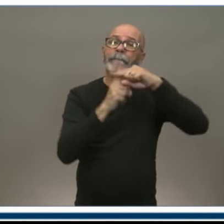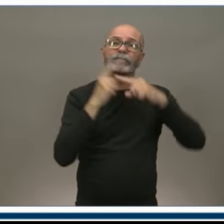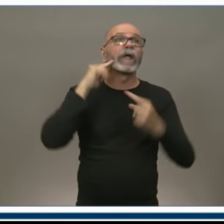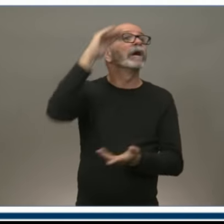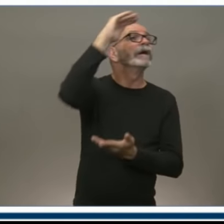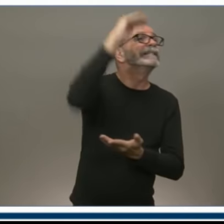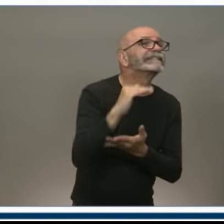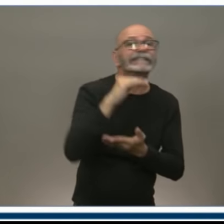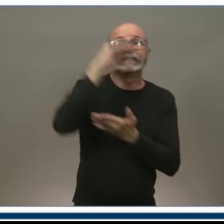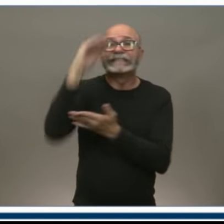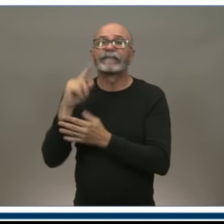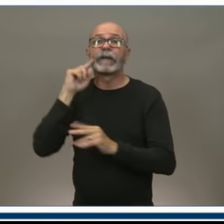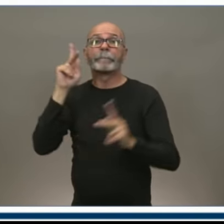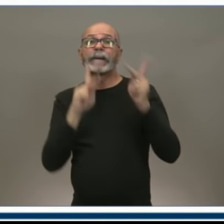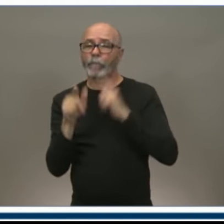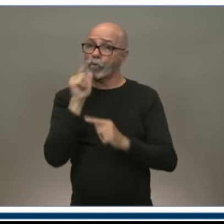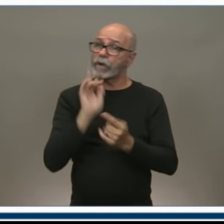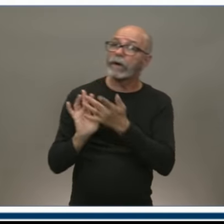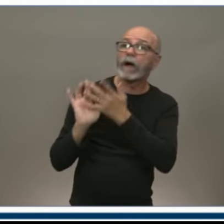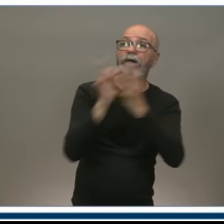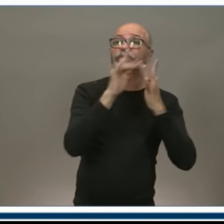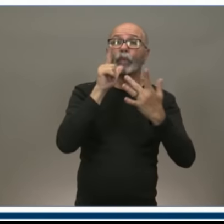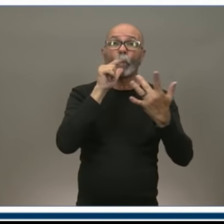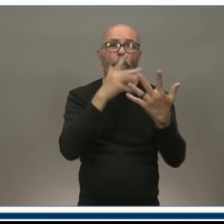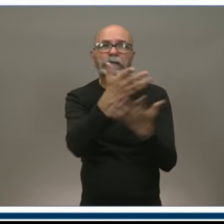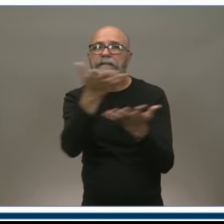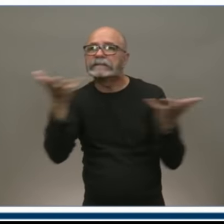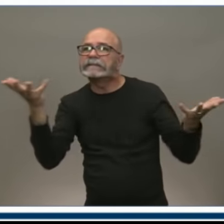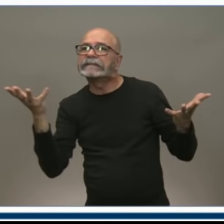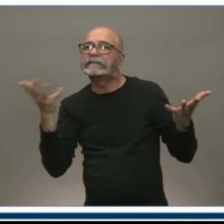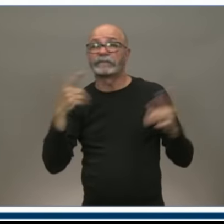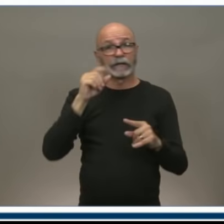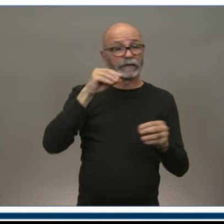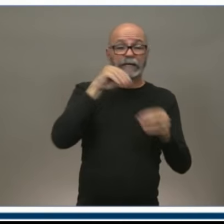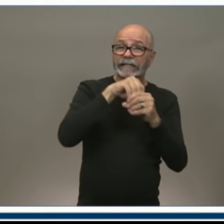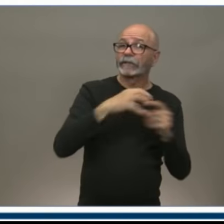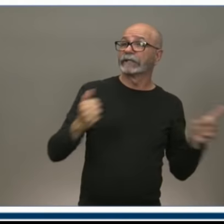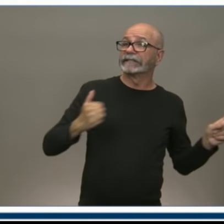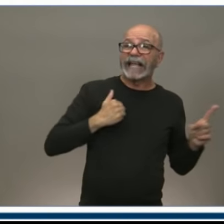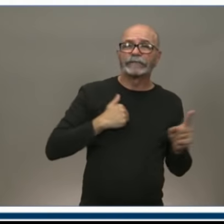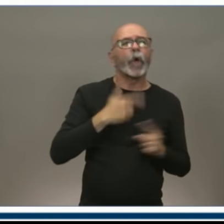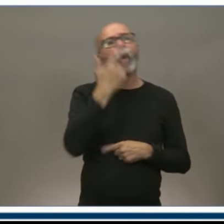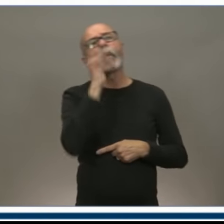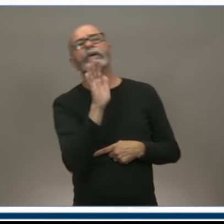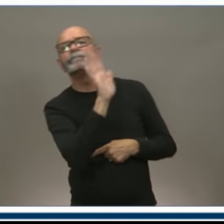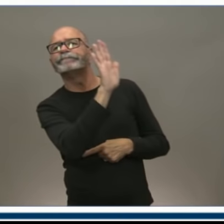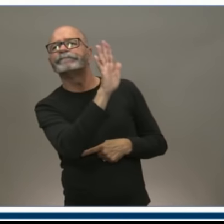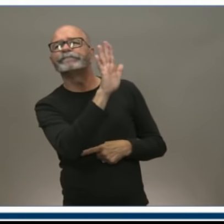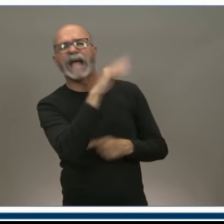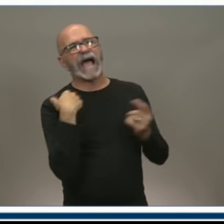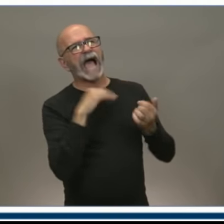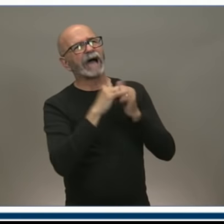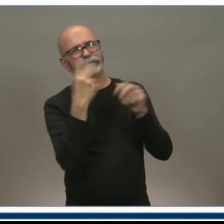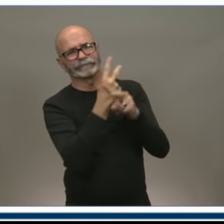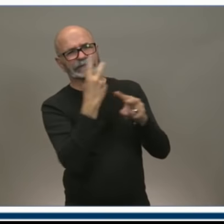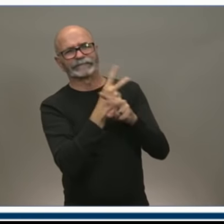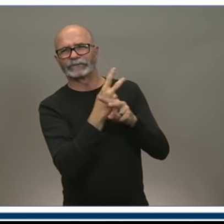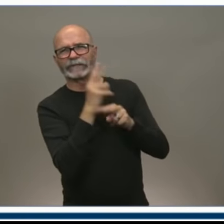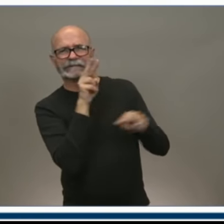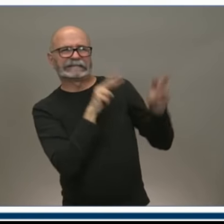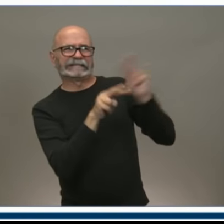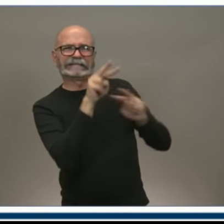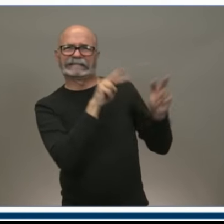other provinces, if you've seen the modeling projection from the federal governments, they say that how we get to other provinces,